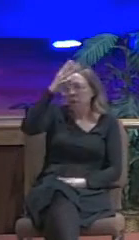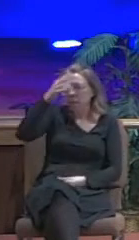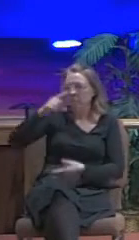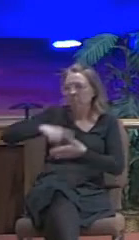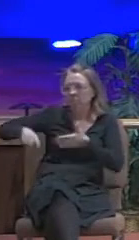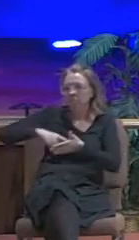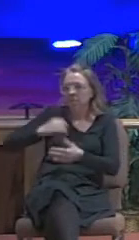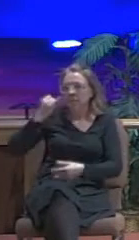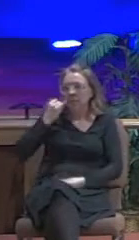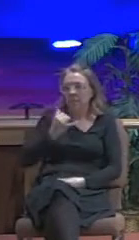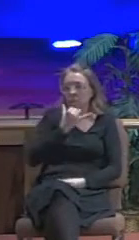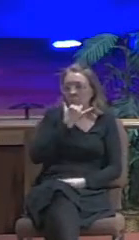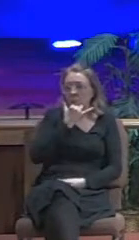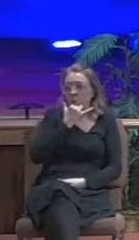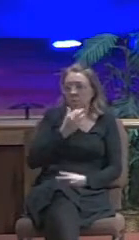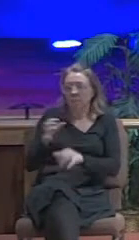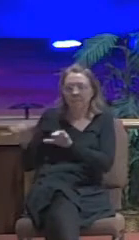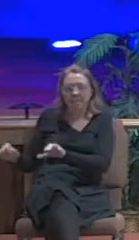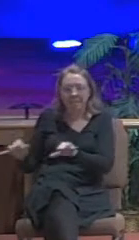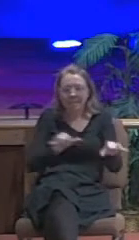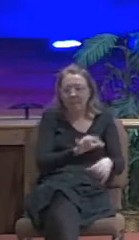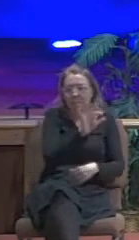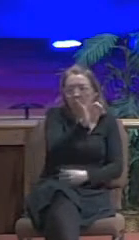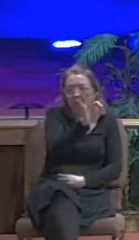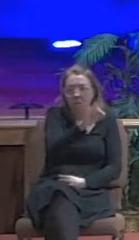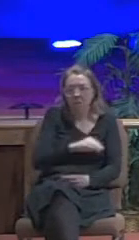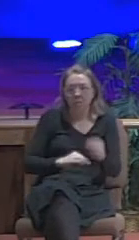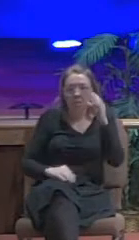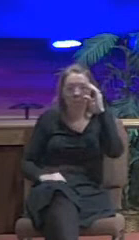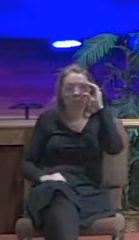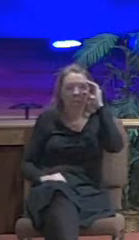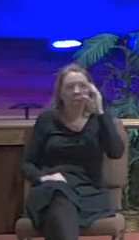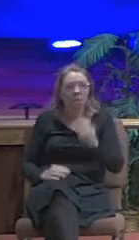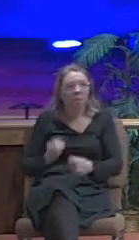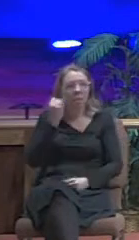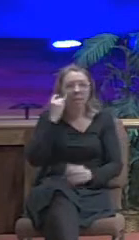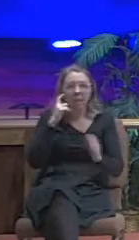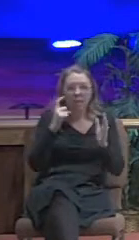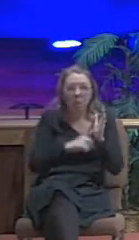Likewise, as a pastor, it's my job to pull someone privately and say,